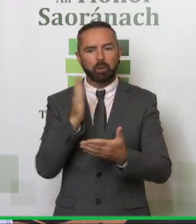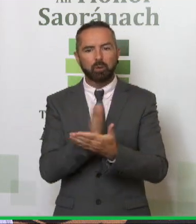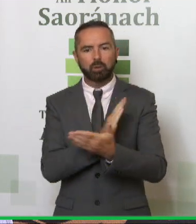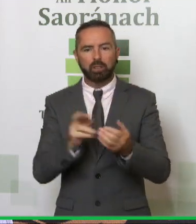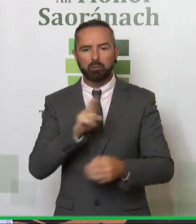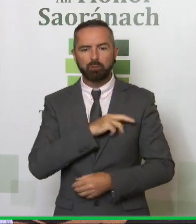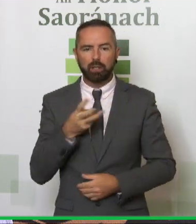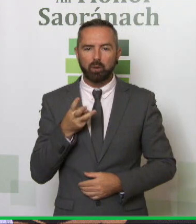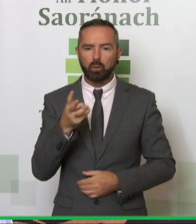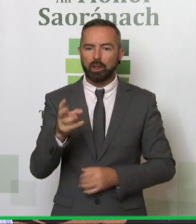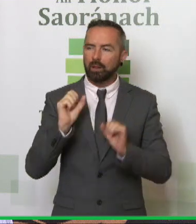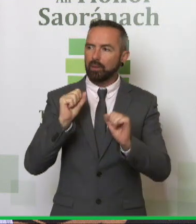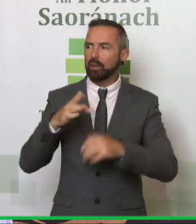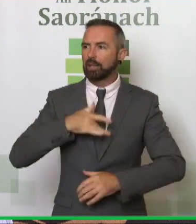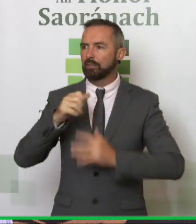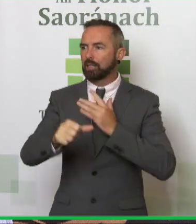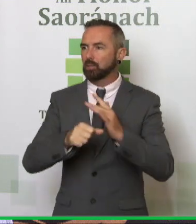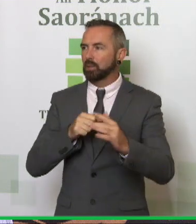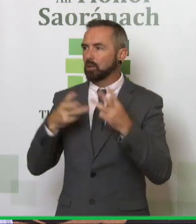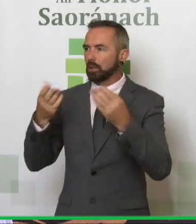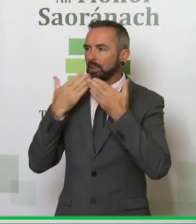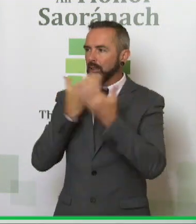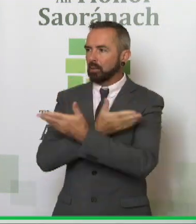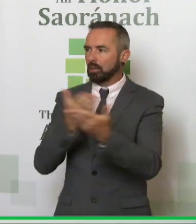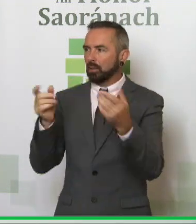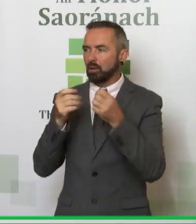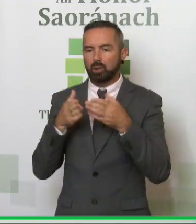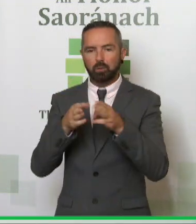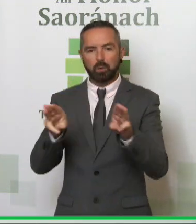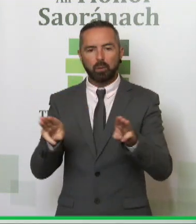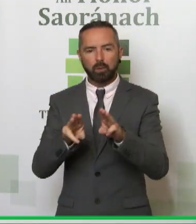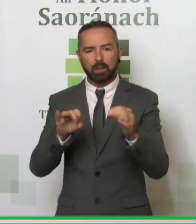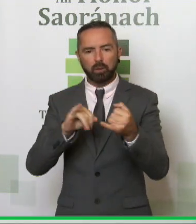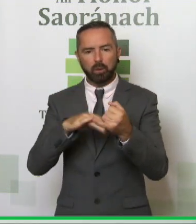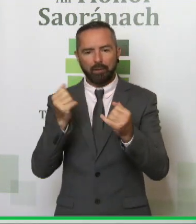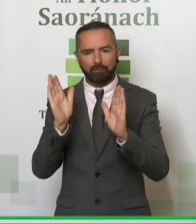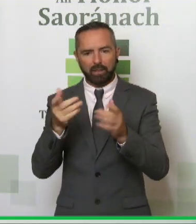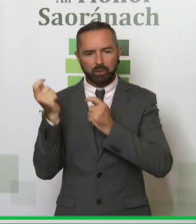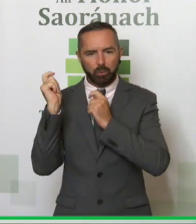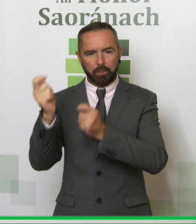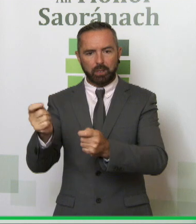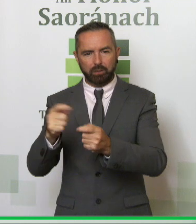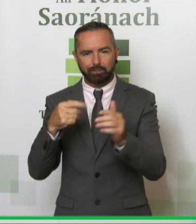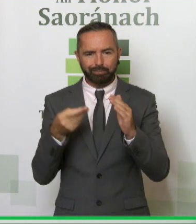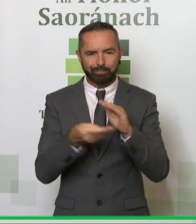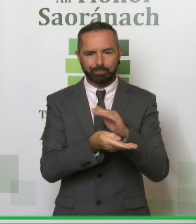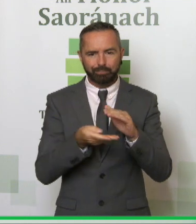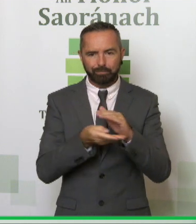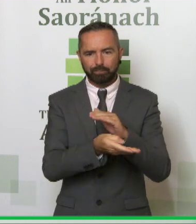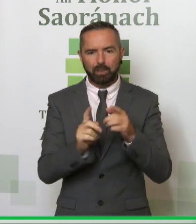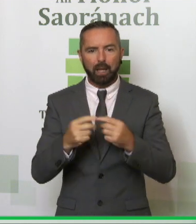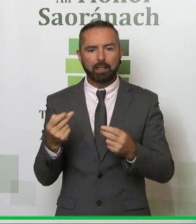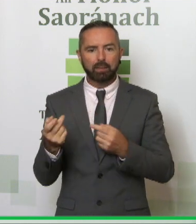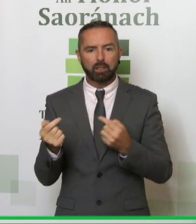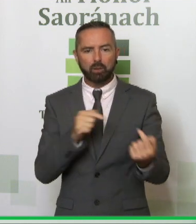very real way their lived experiences, all of the public who've had submissions, and indeed in parallel, the debates that